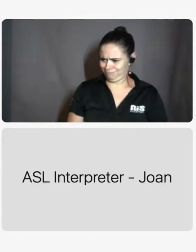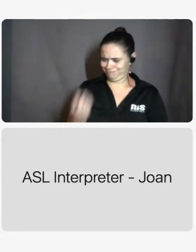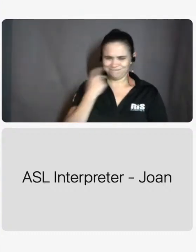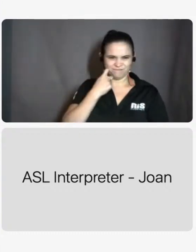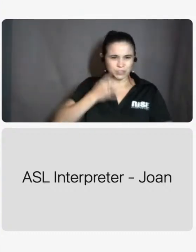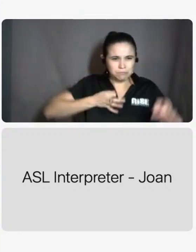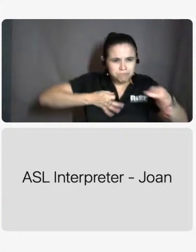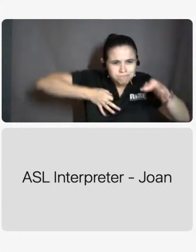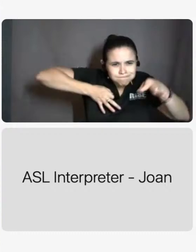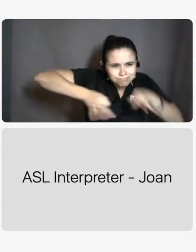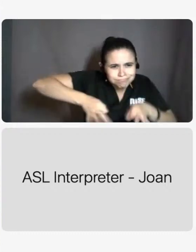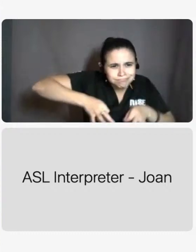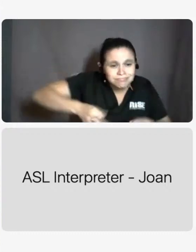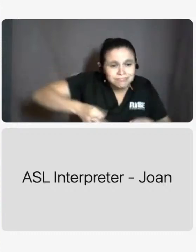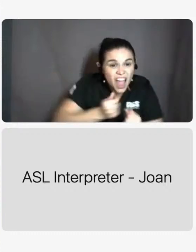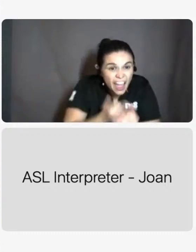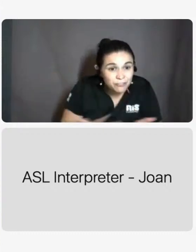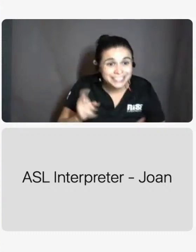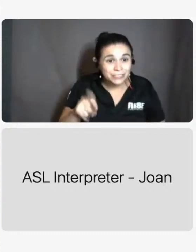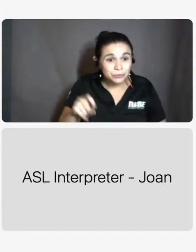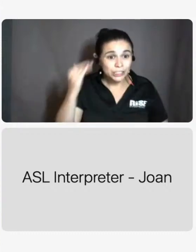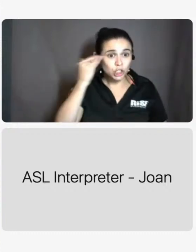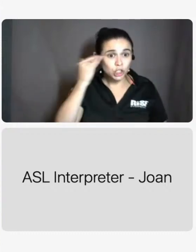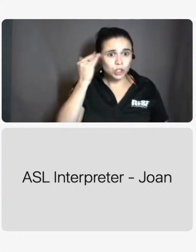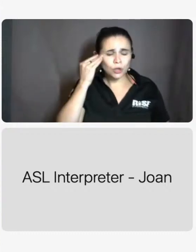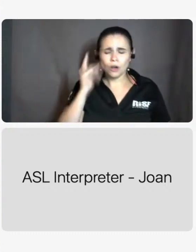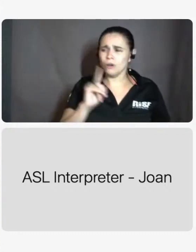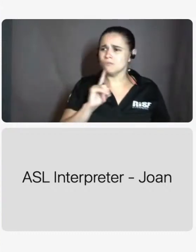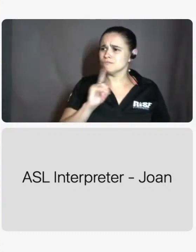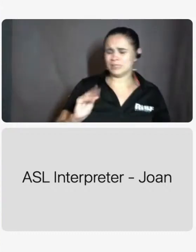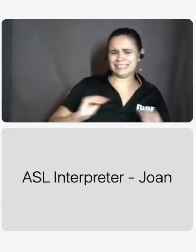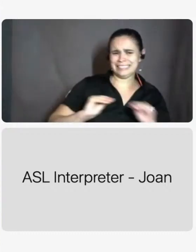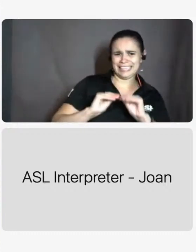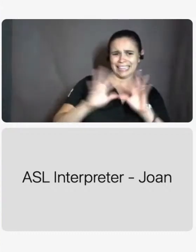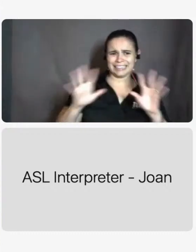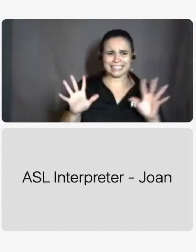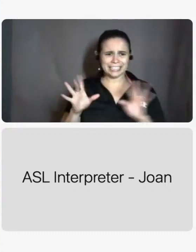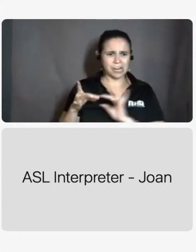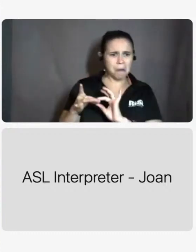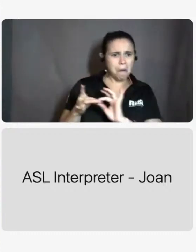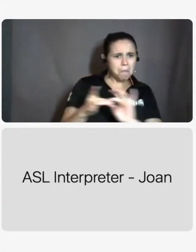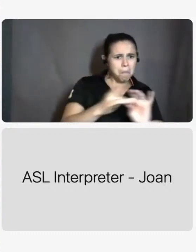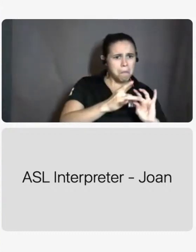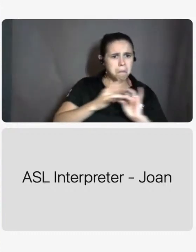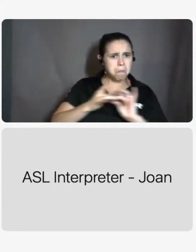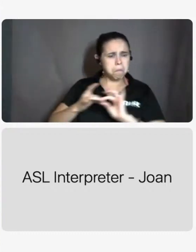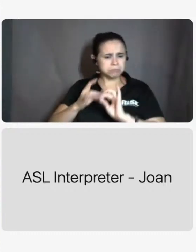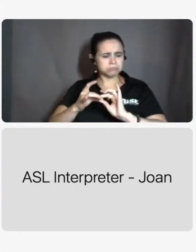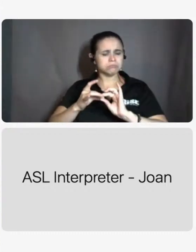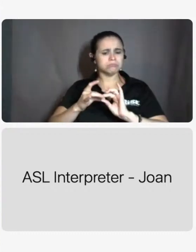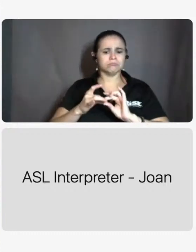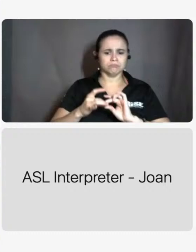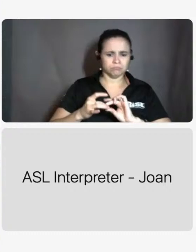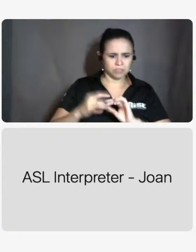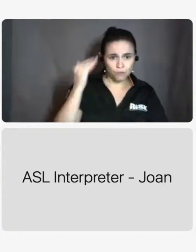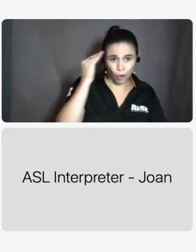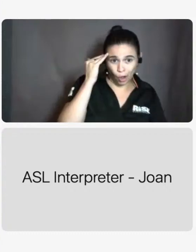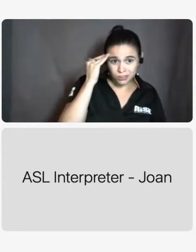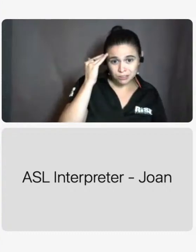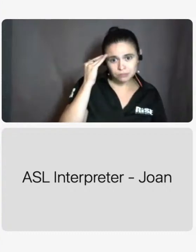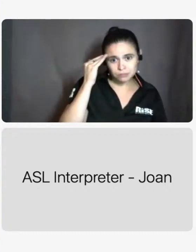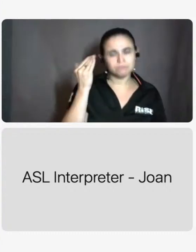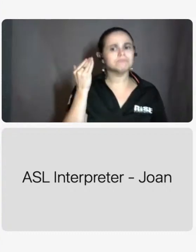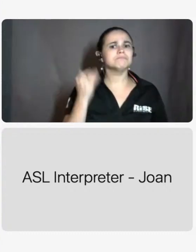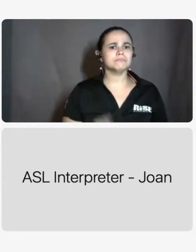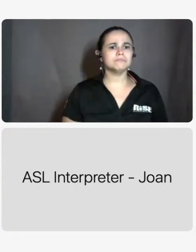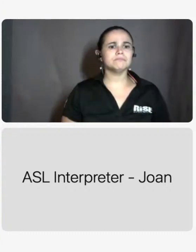good cohesive base of knowledge of where we were at and what we could or